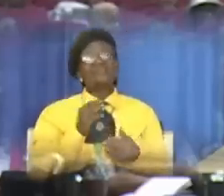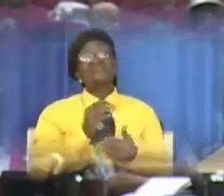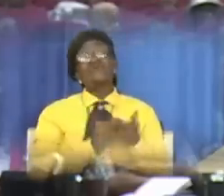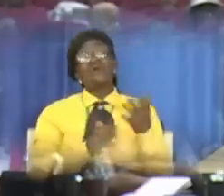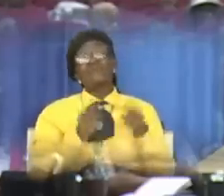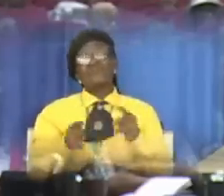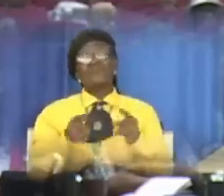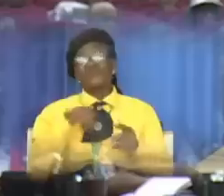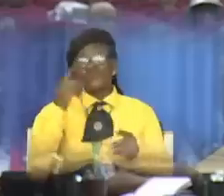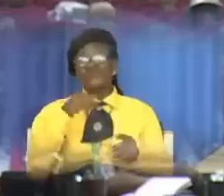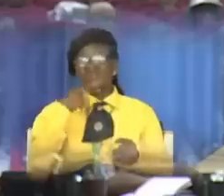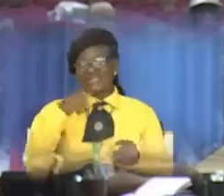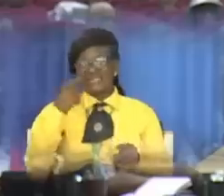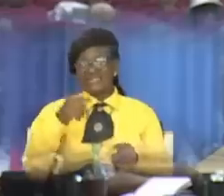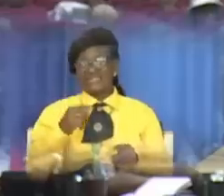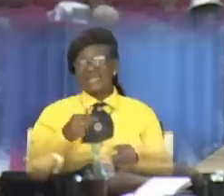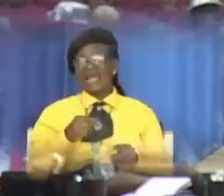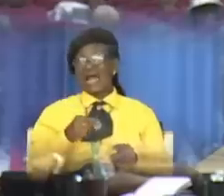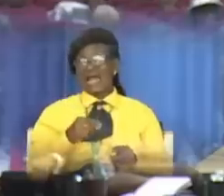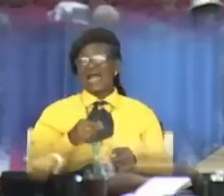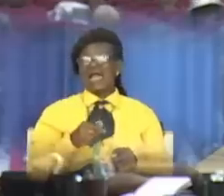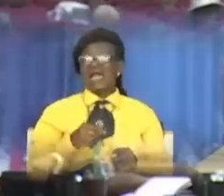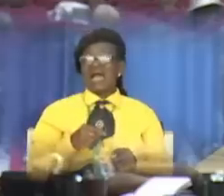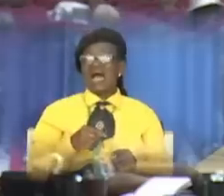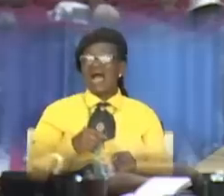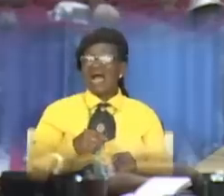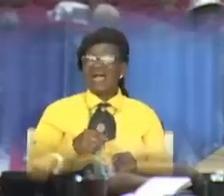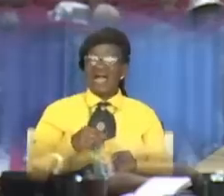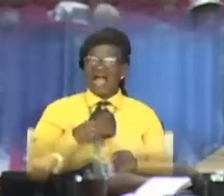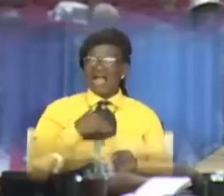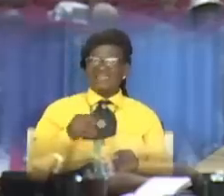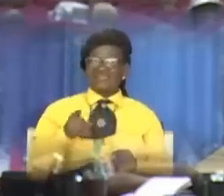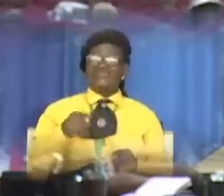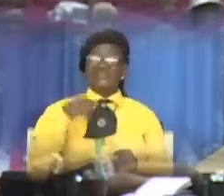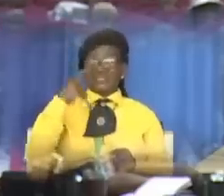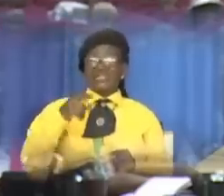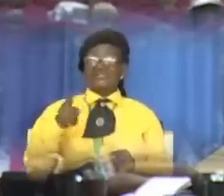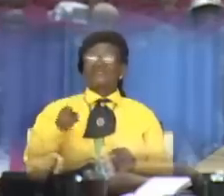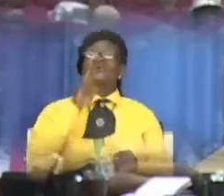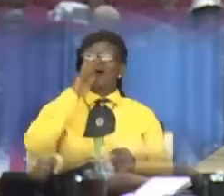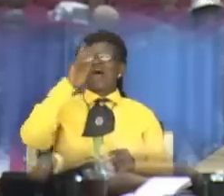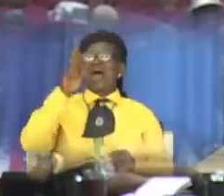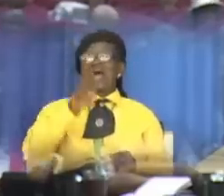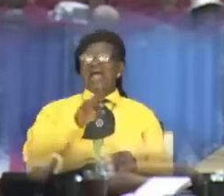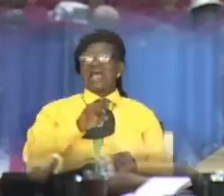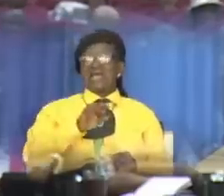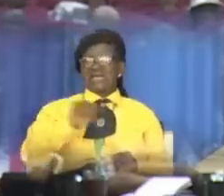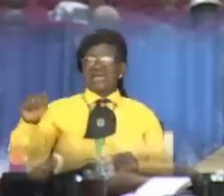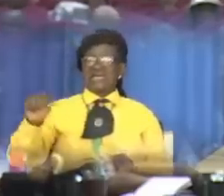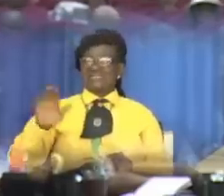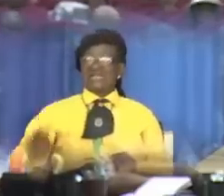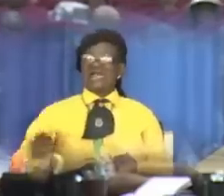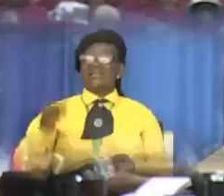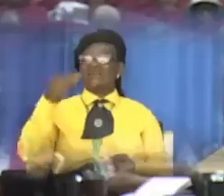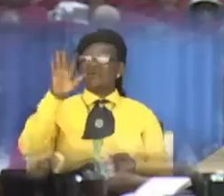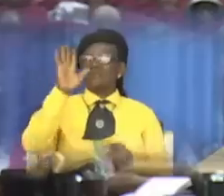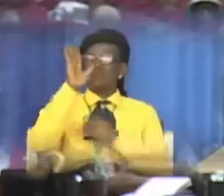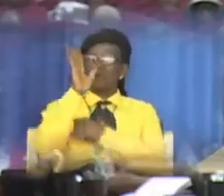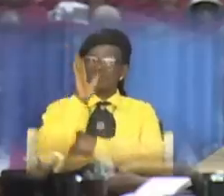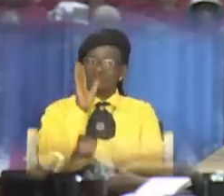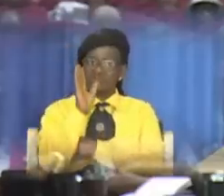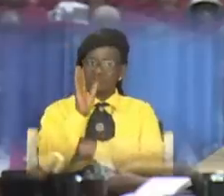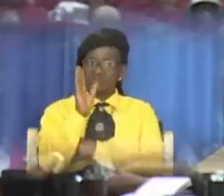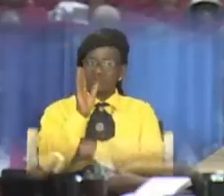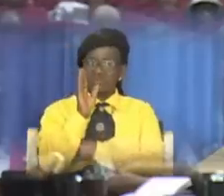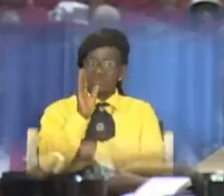Christians, when they misbehave, unbelievers will say, but you call yourself a child of God.